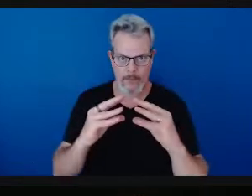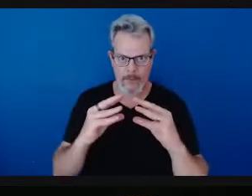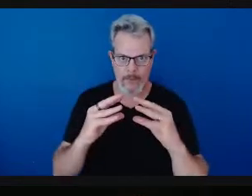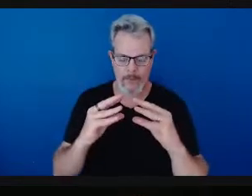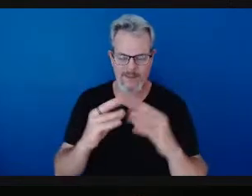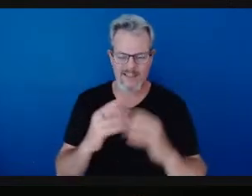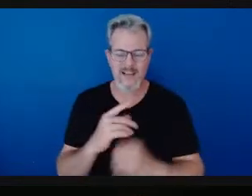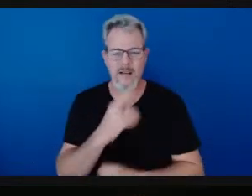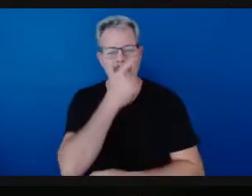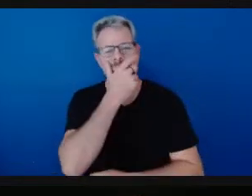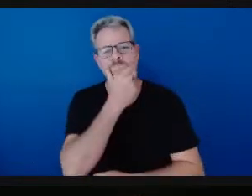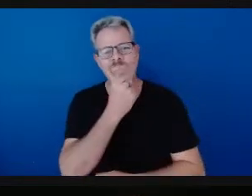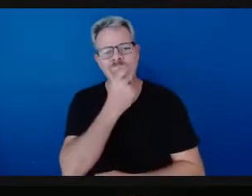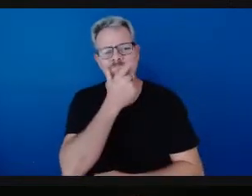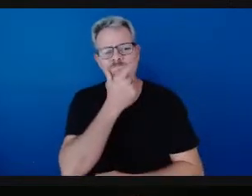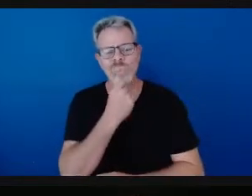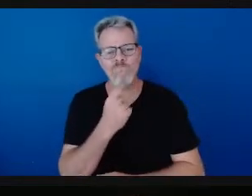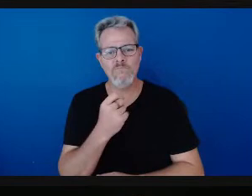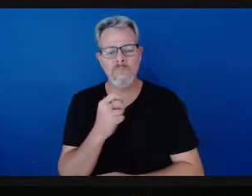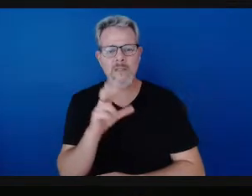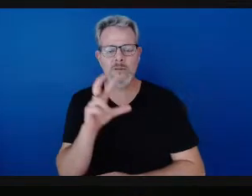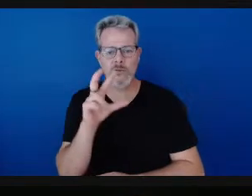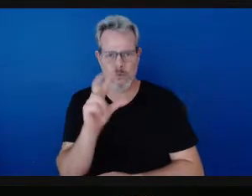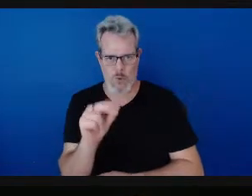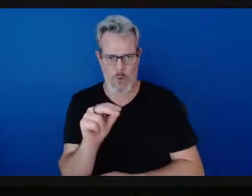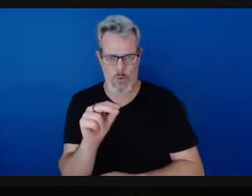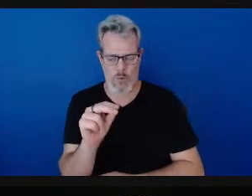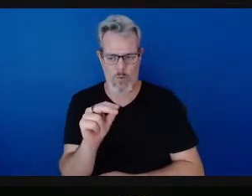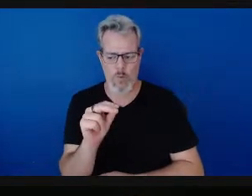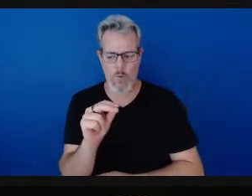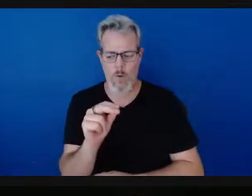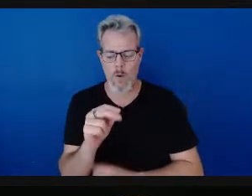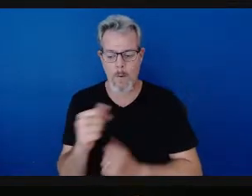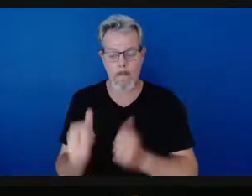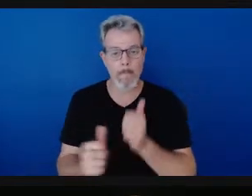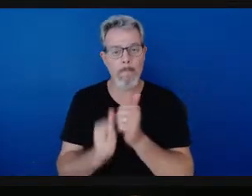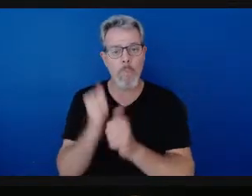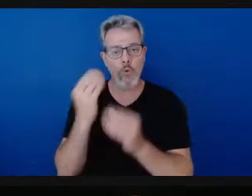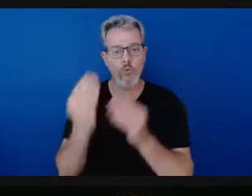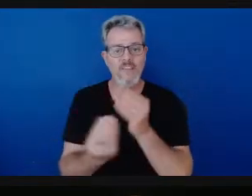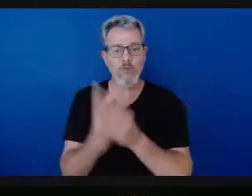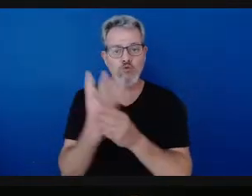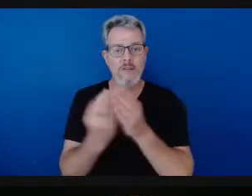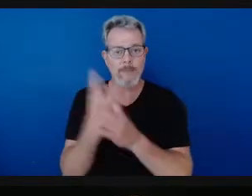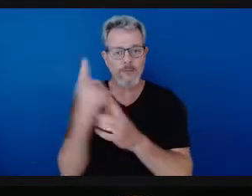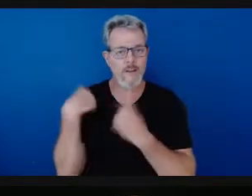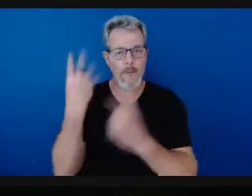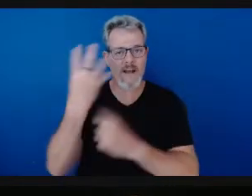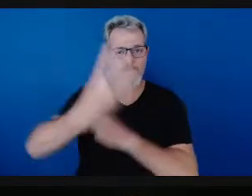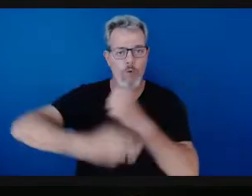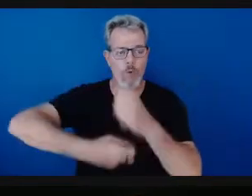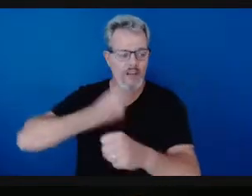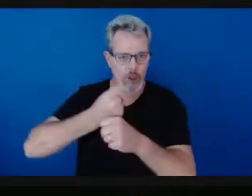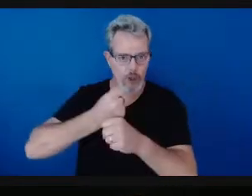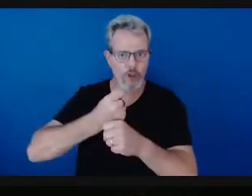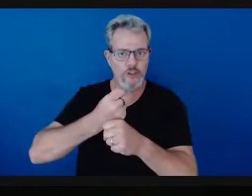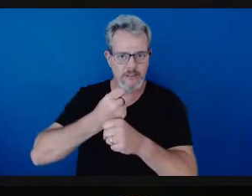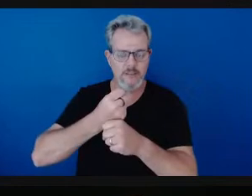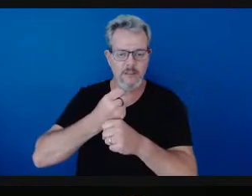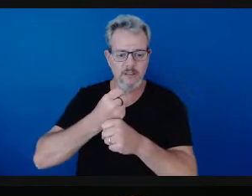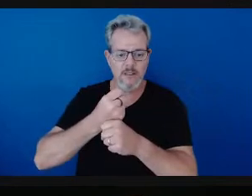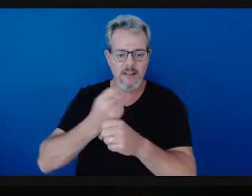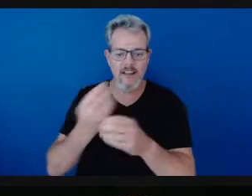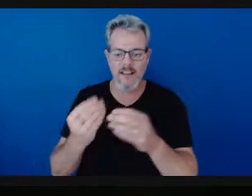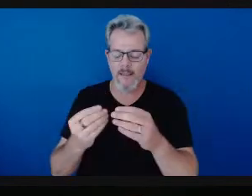We've seen before in both previous eruptions, actually most of the eruptions we've had in the summit in the last 4 years here, that the deflation will stop before the